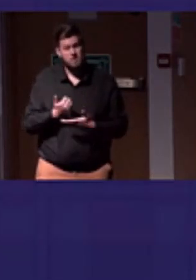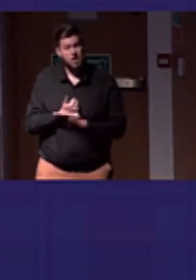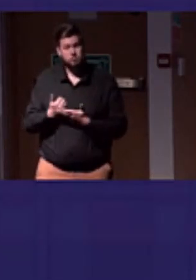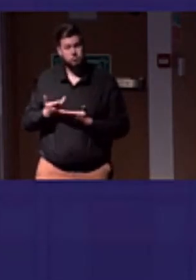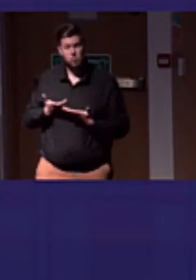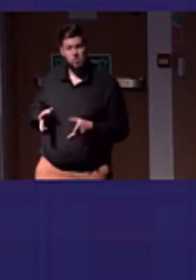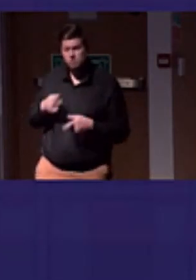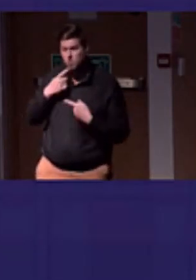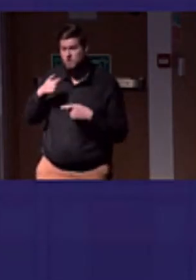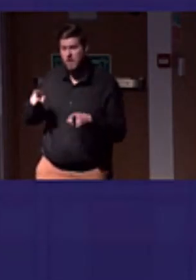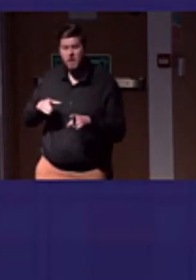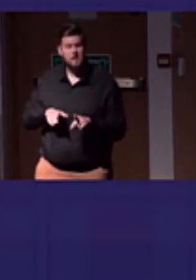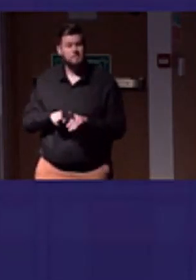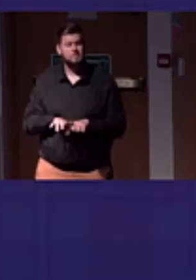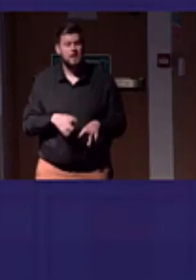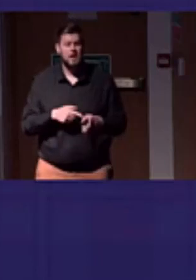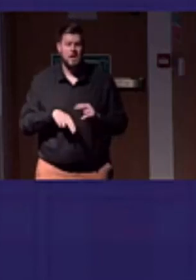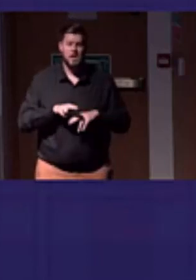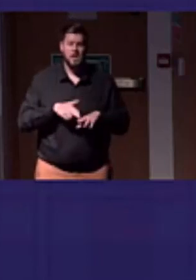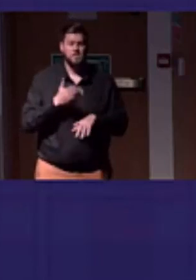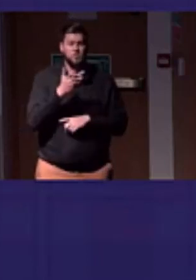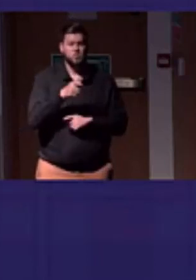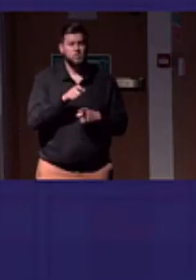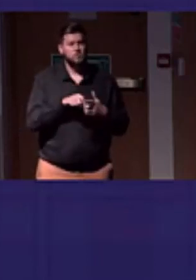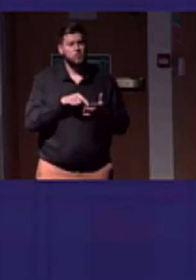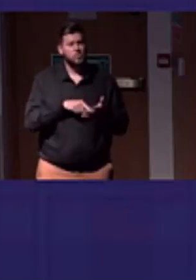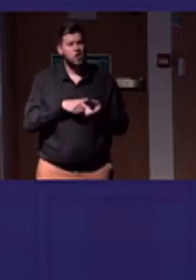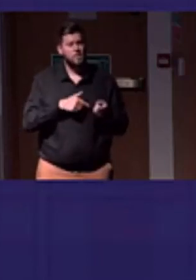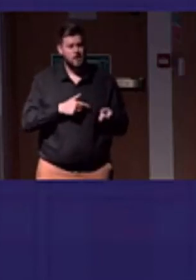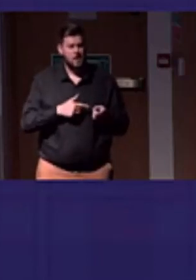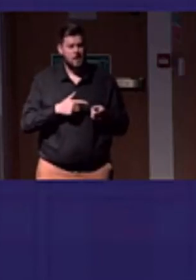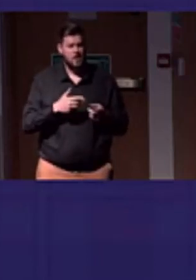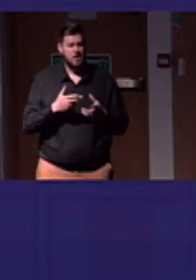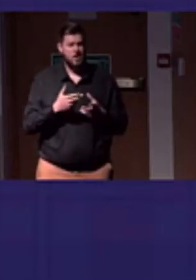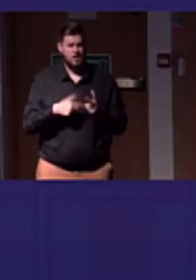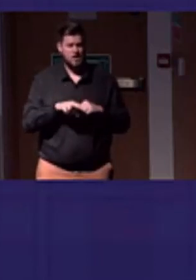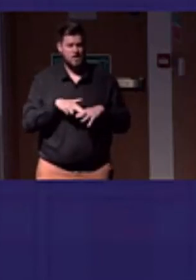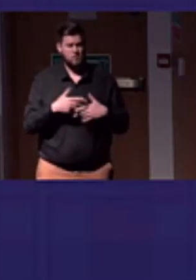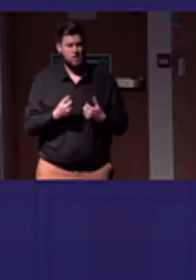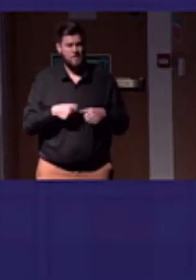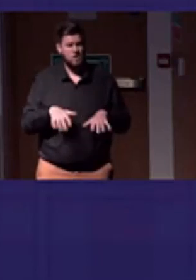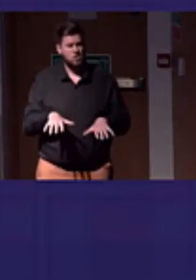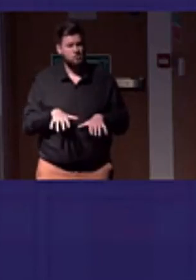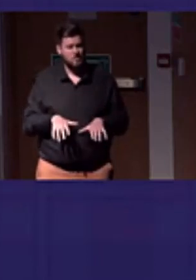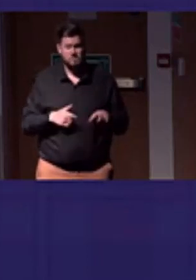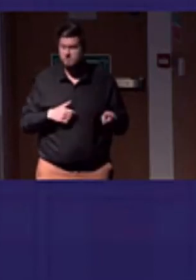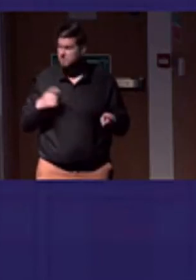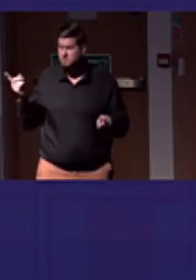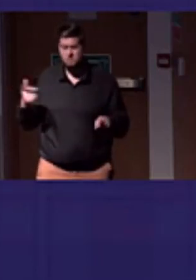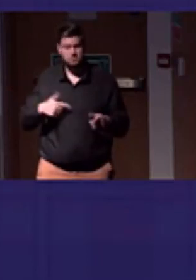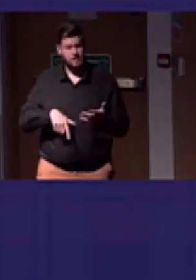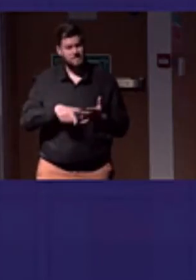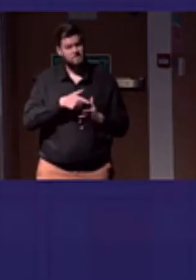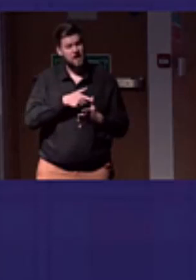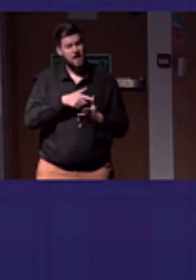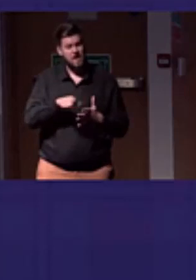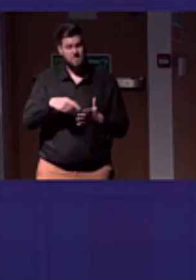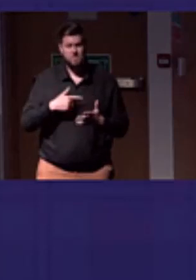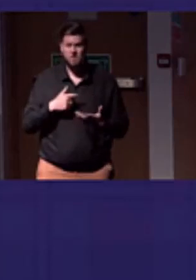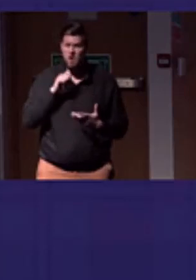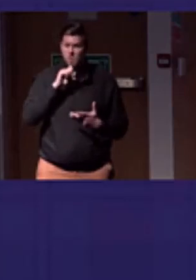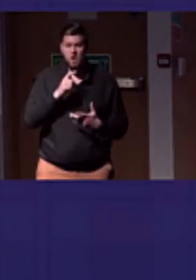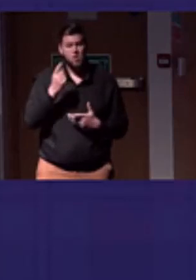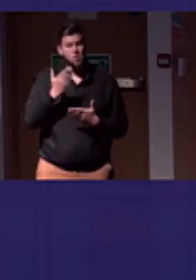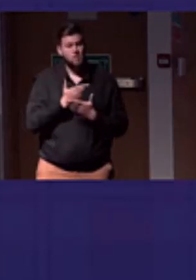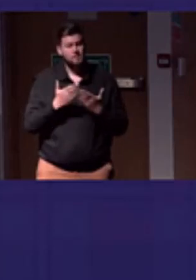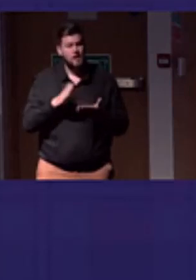physiotherapist when you have arthritis. It's just a thing you can do. So why not? They offer it. And 5, I take a mental health day or vacation day once a month, and